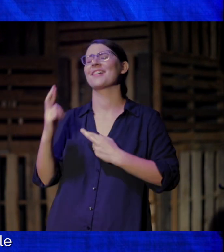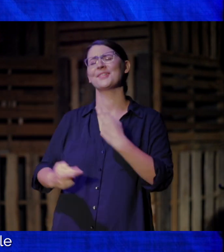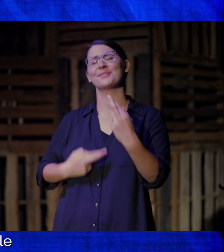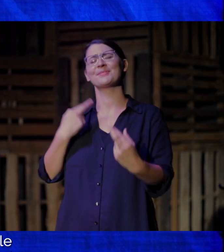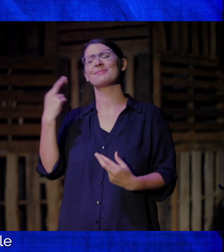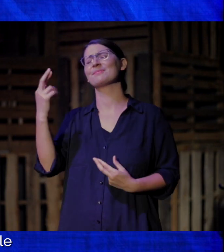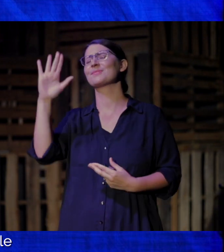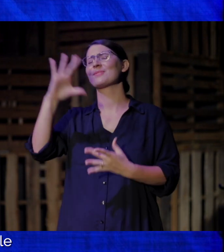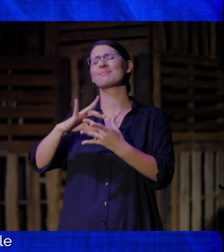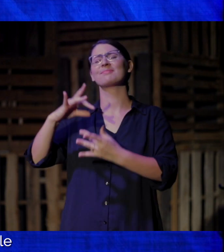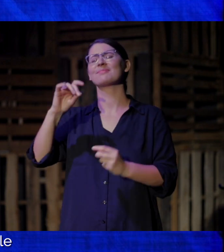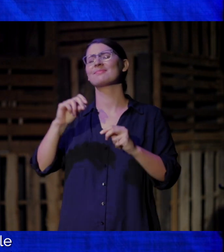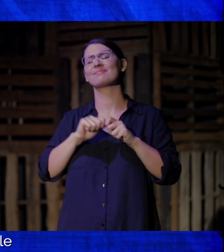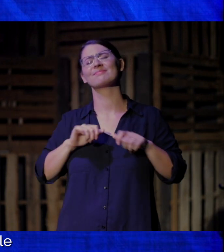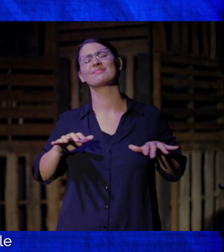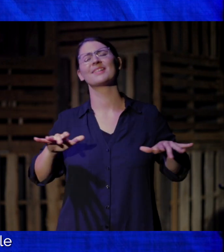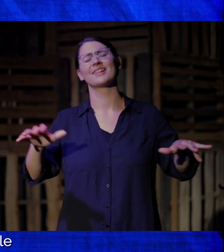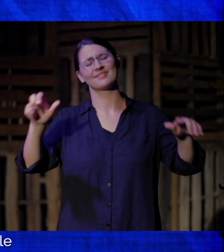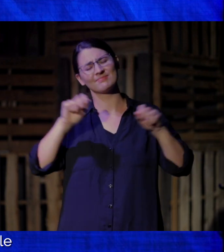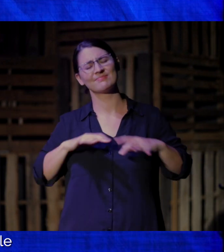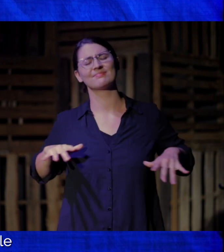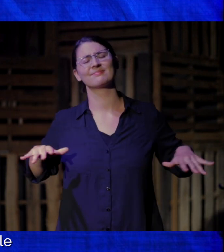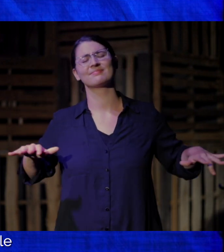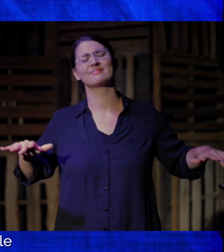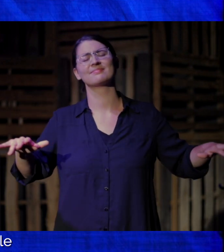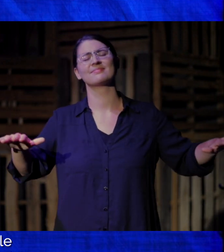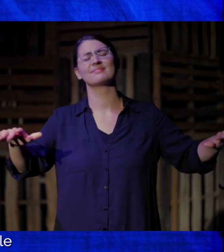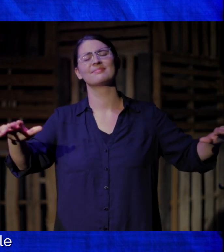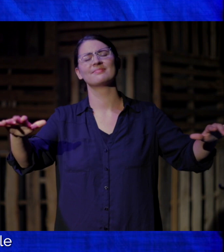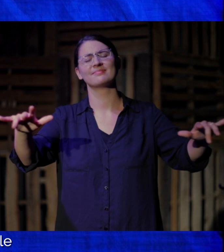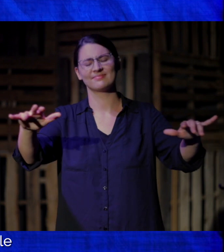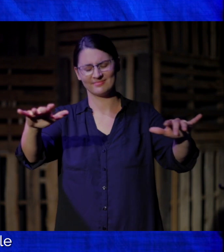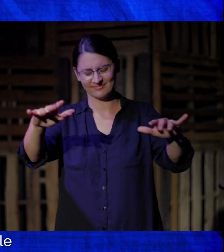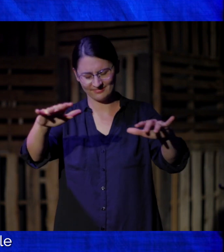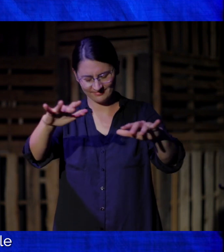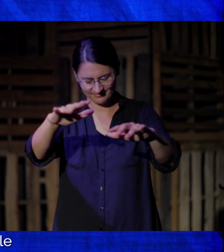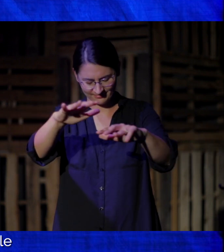God of revival, pour it out, pour it out.